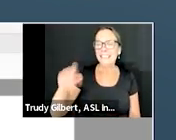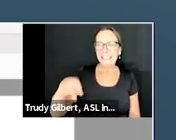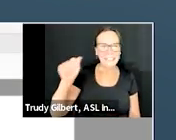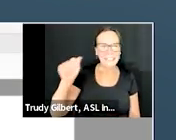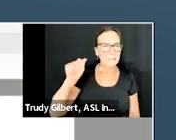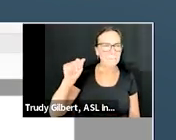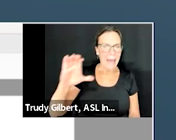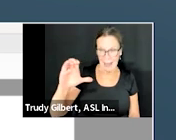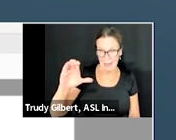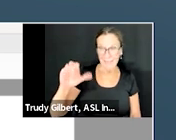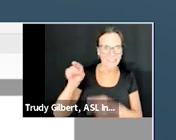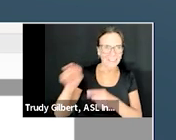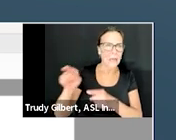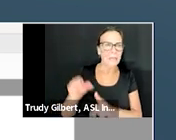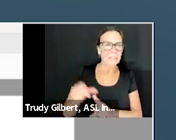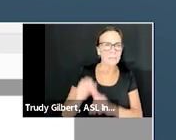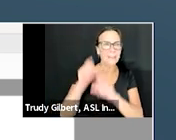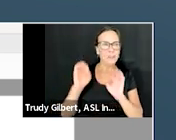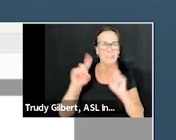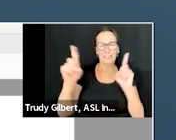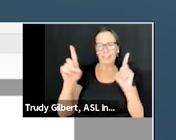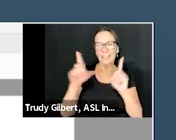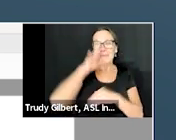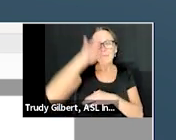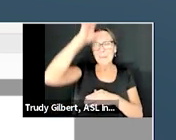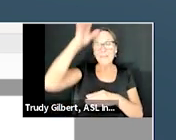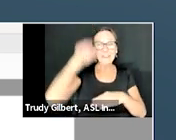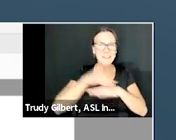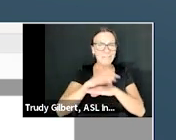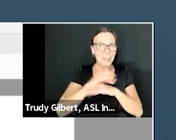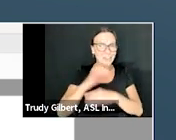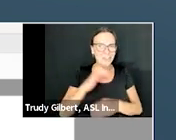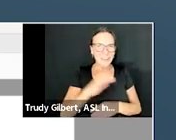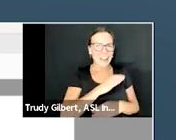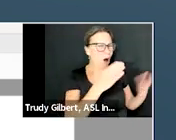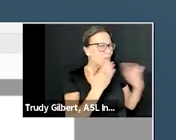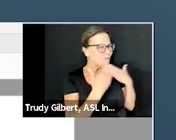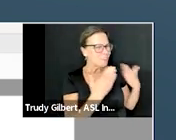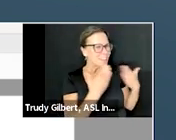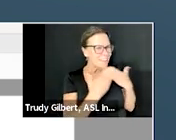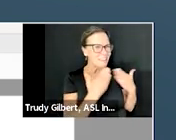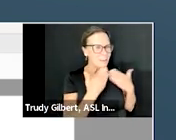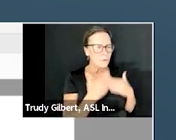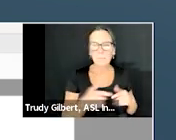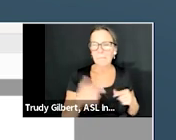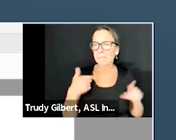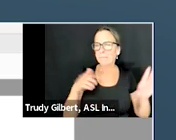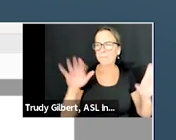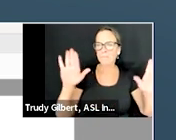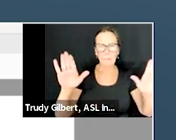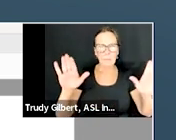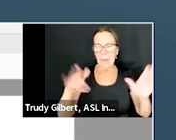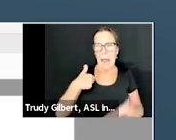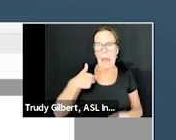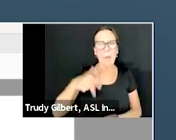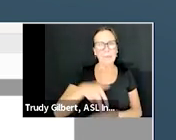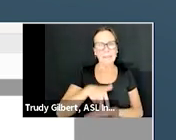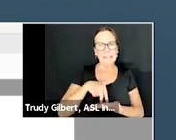Cindy. Thank you. And thank you for having me. I'm going to sit down. Sorry, I was standing